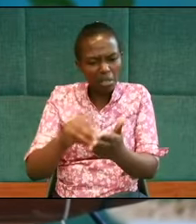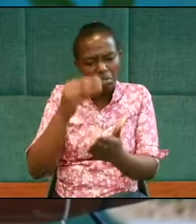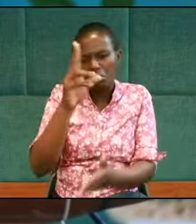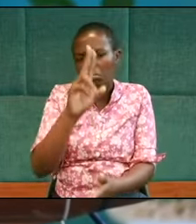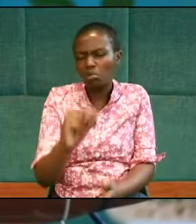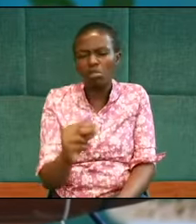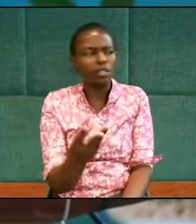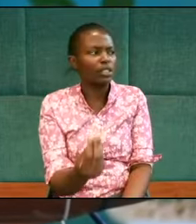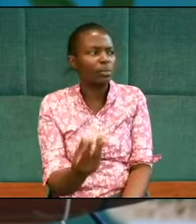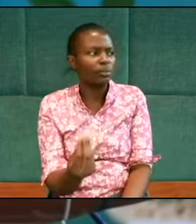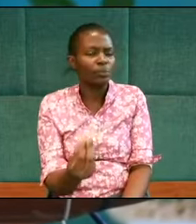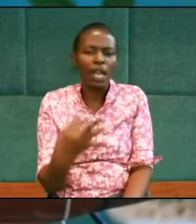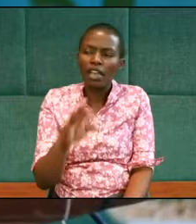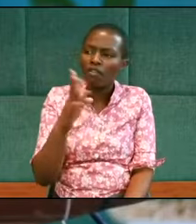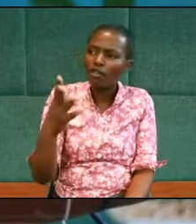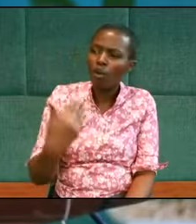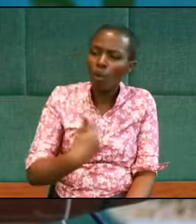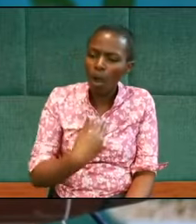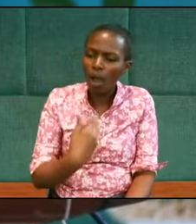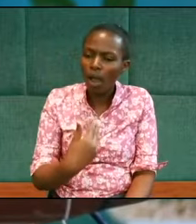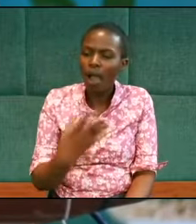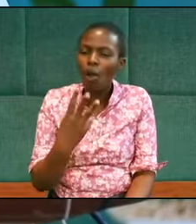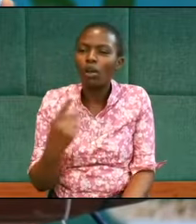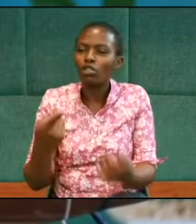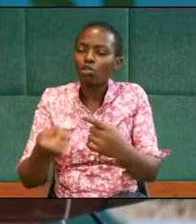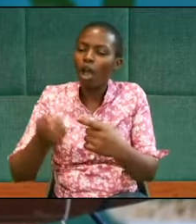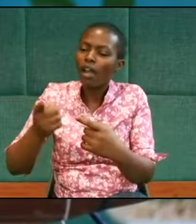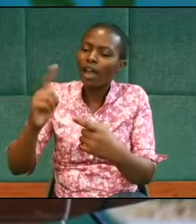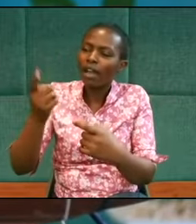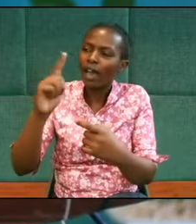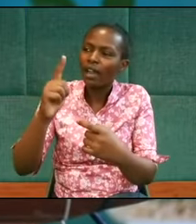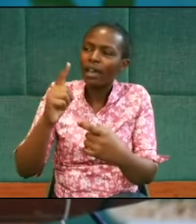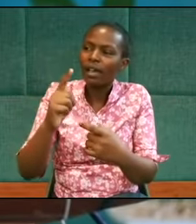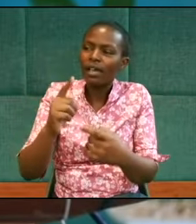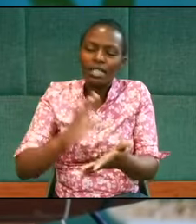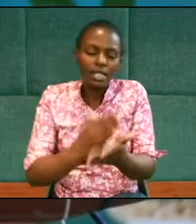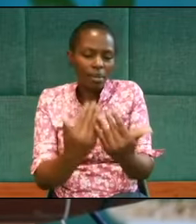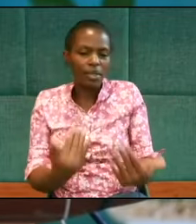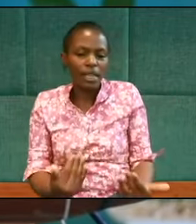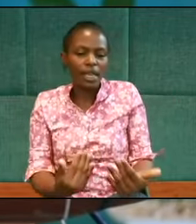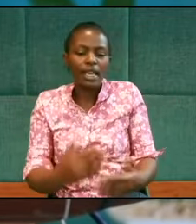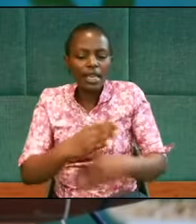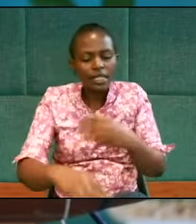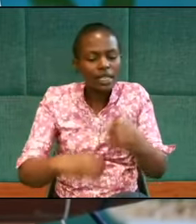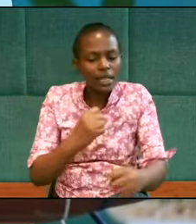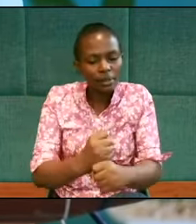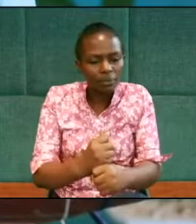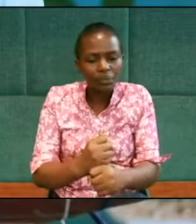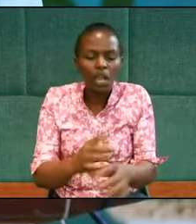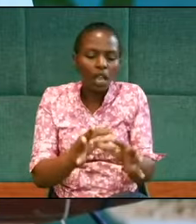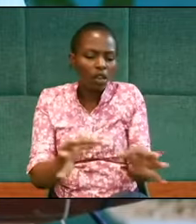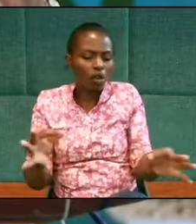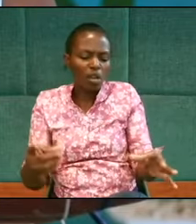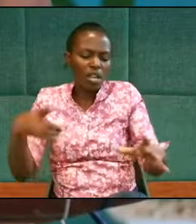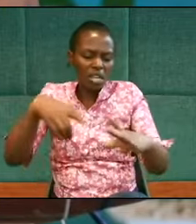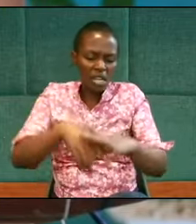you indeed want to add value, it's a year long, including deep insight,